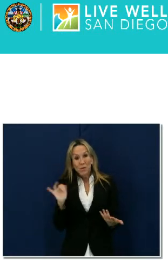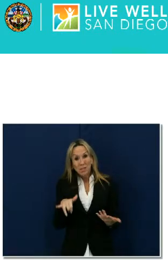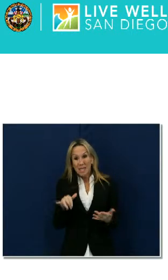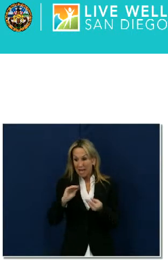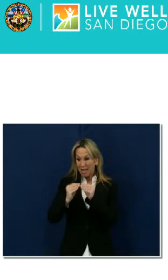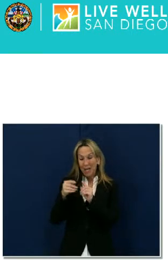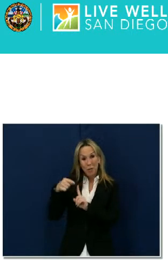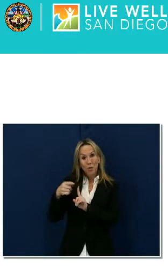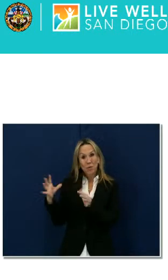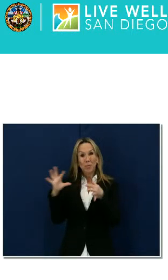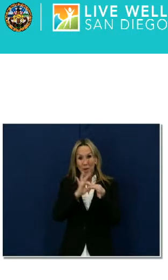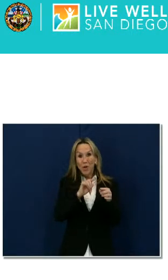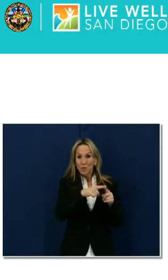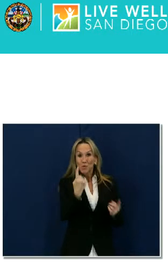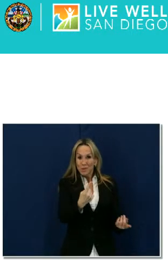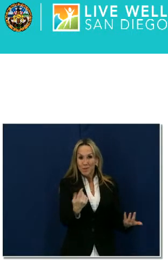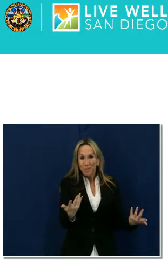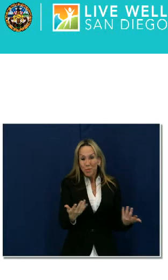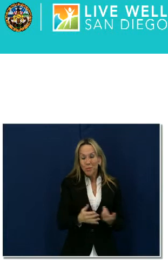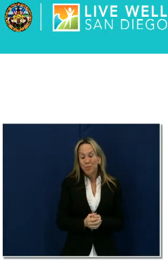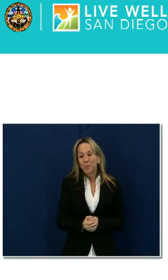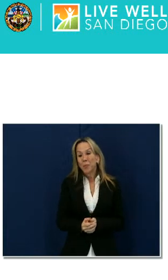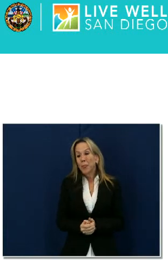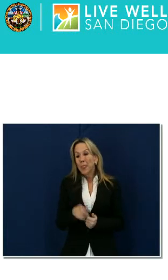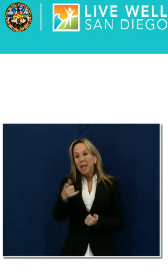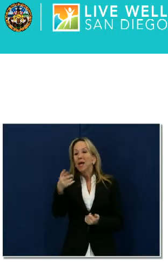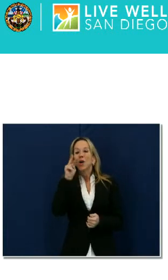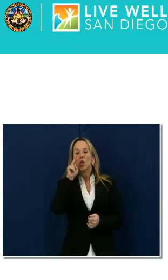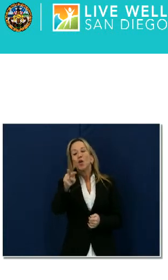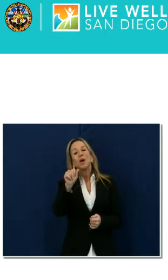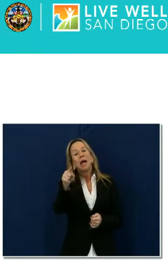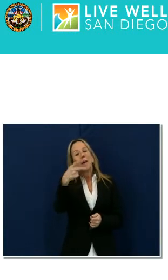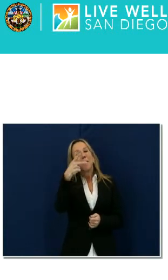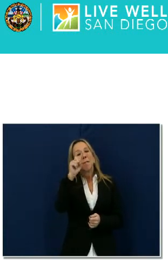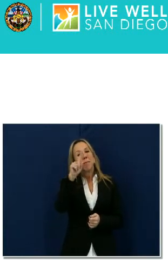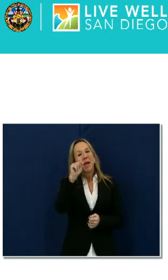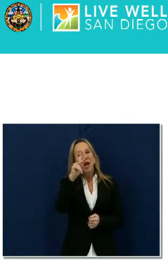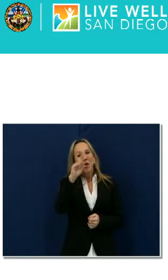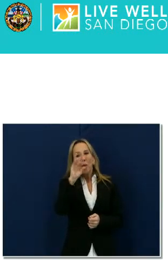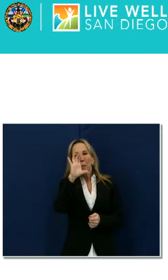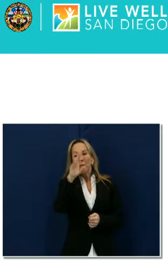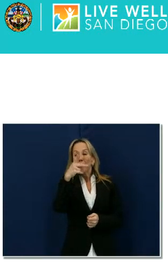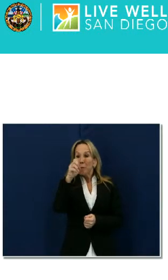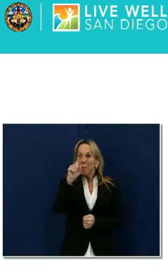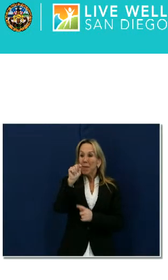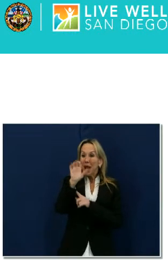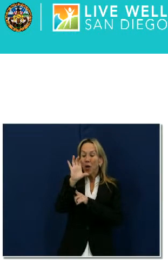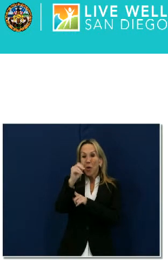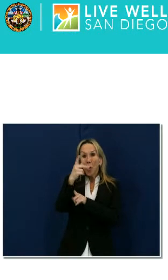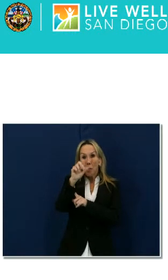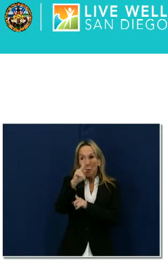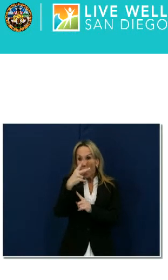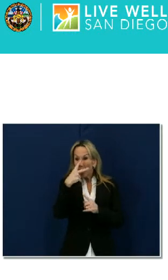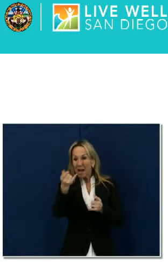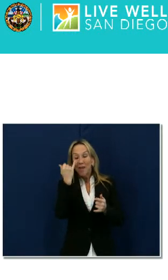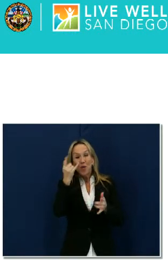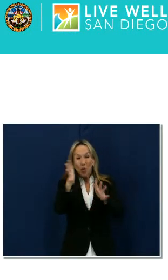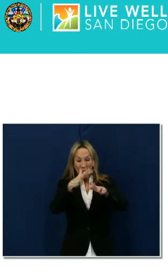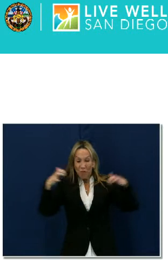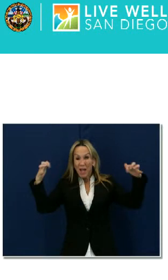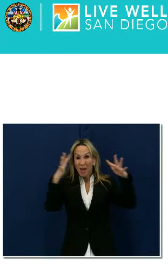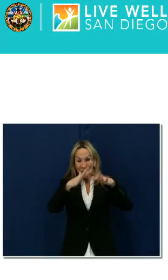number 3, just imagine filling Petco Park more than 7 times and having those people die from